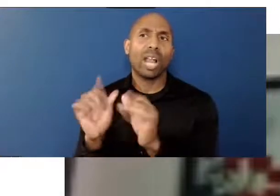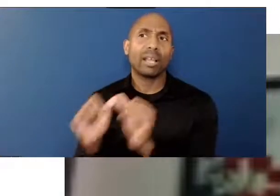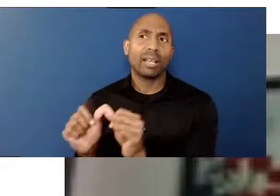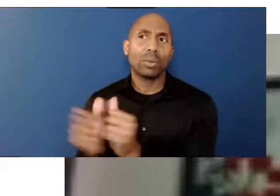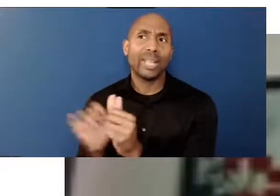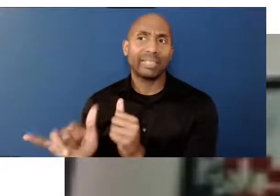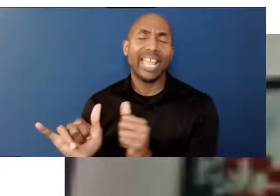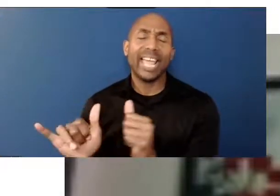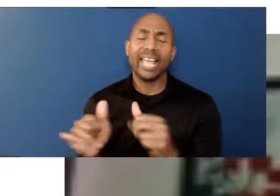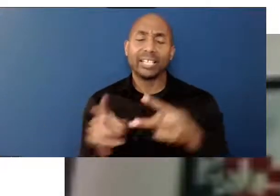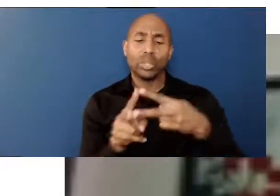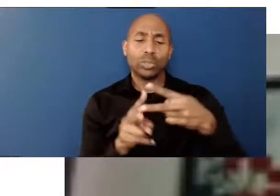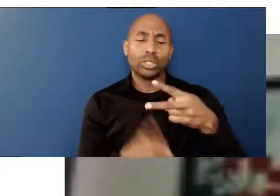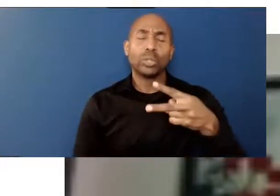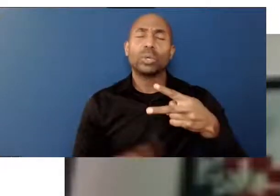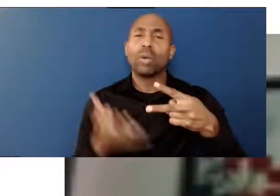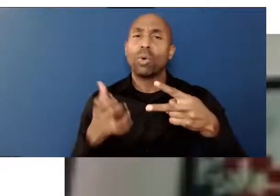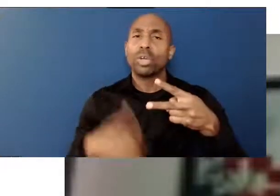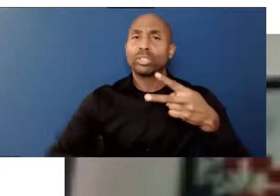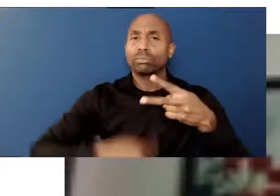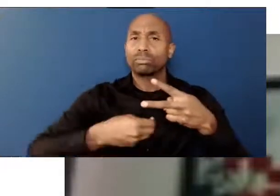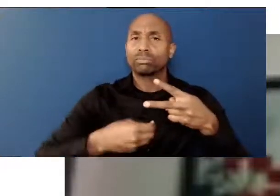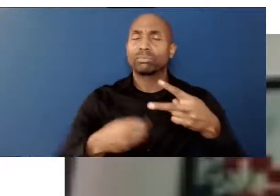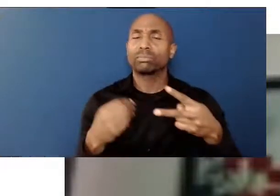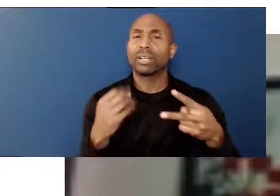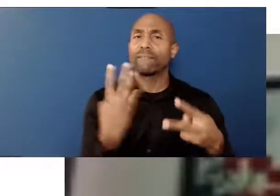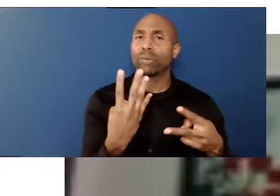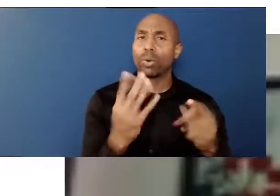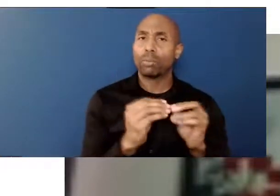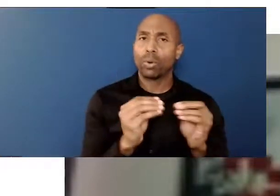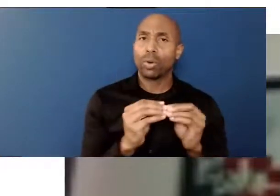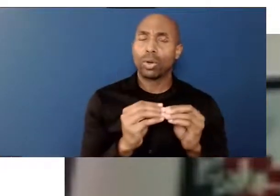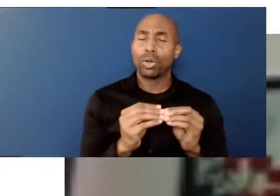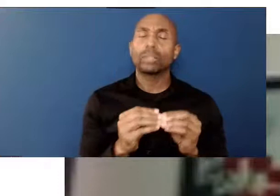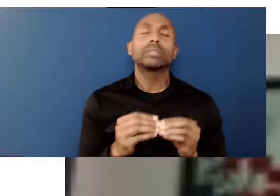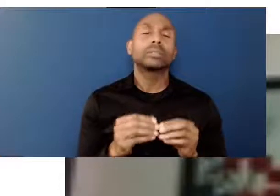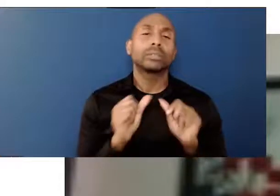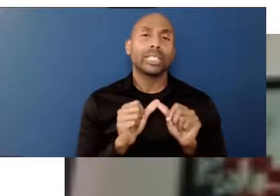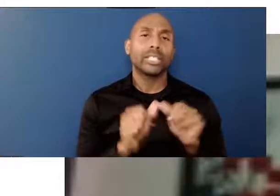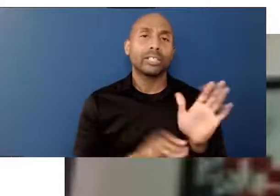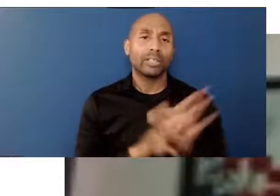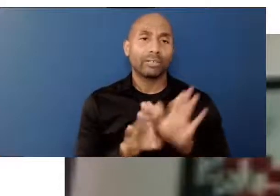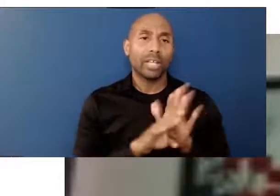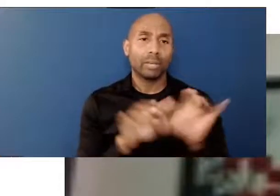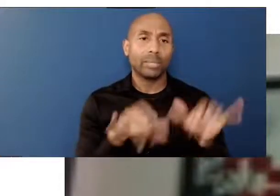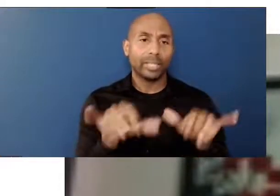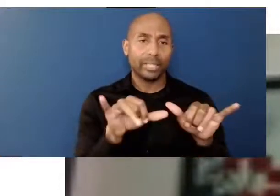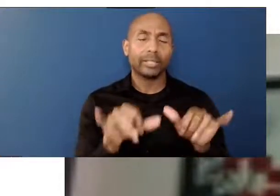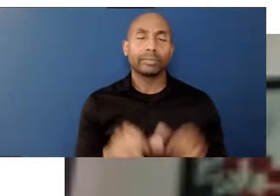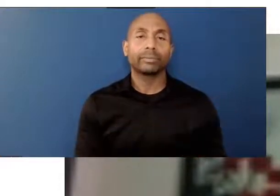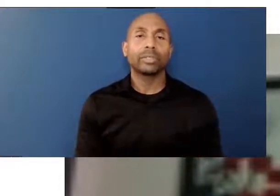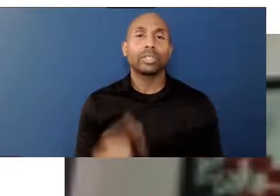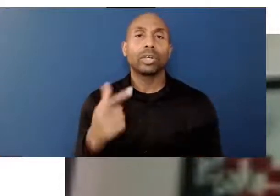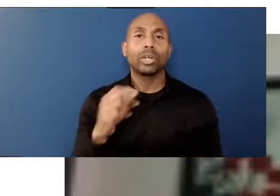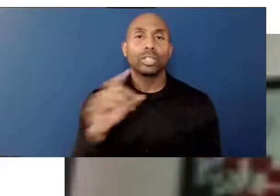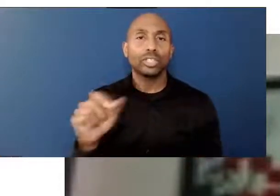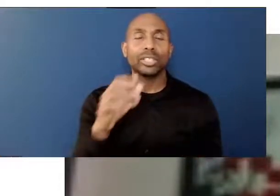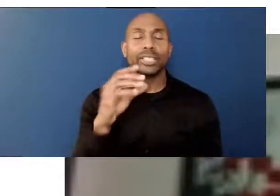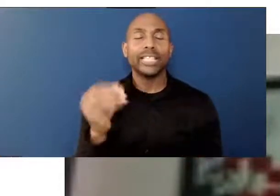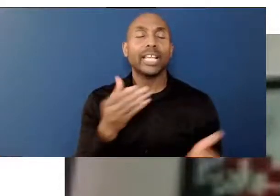So we'll begin developing the 4 remaining standards, which include goods and services and information and